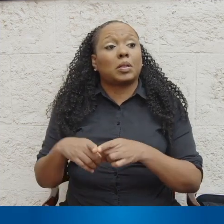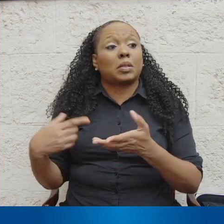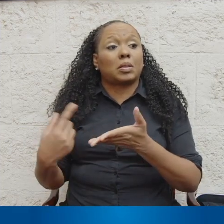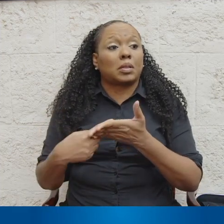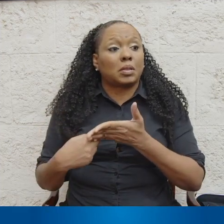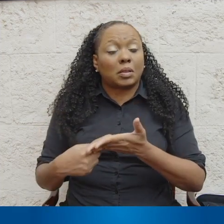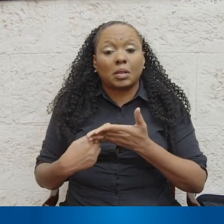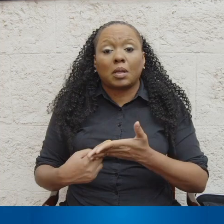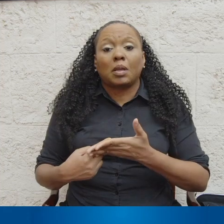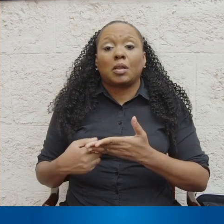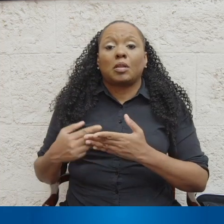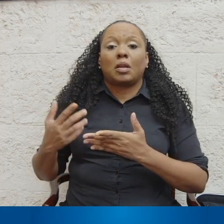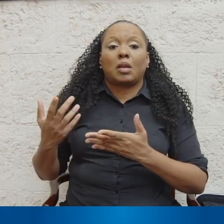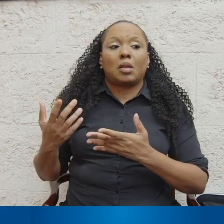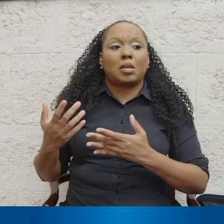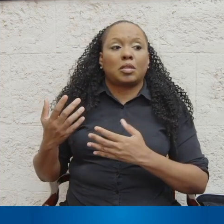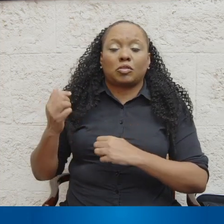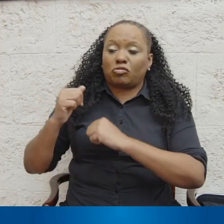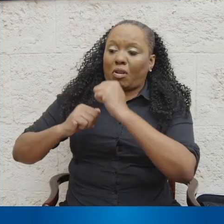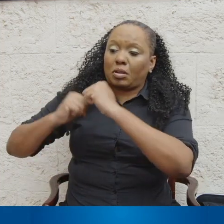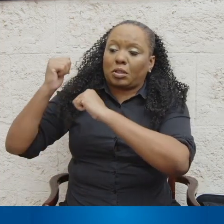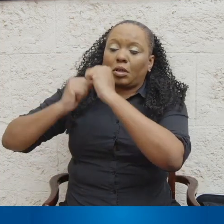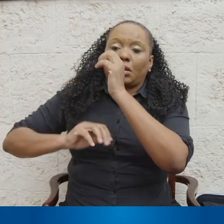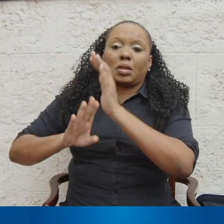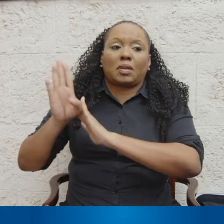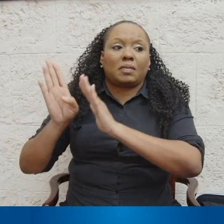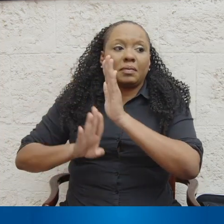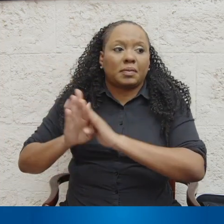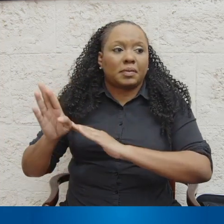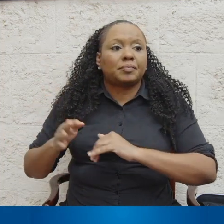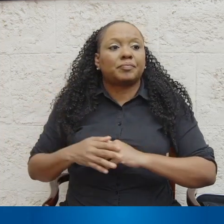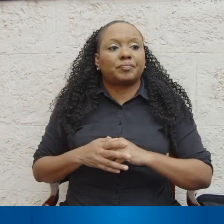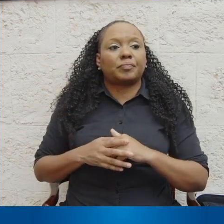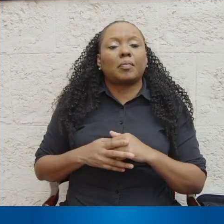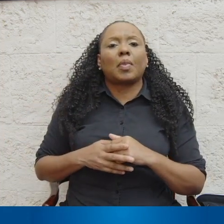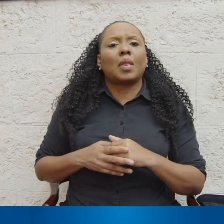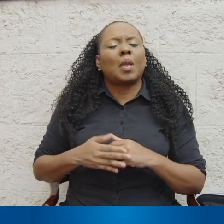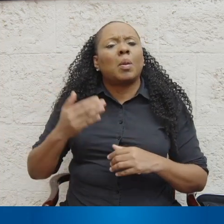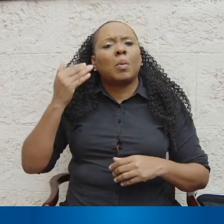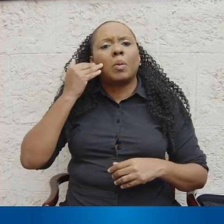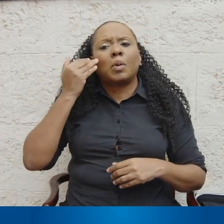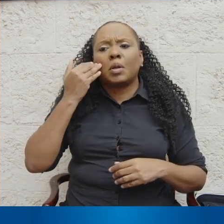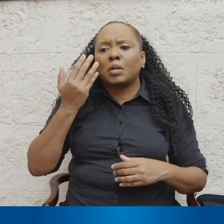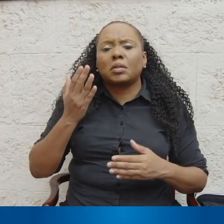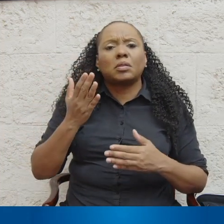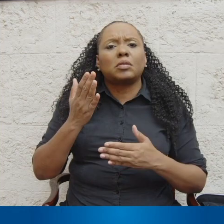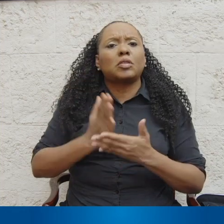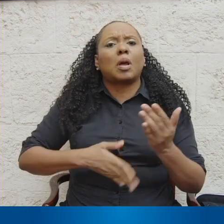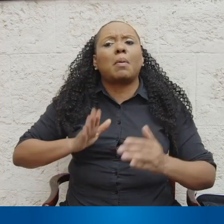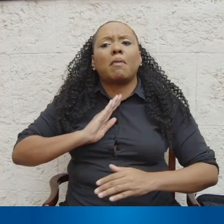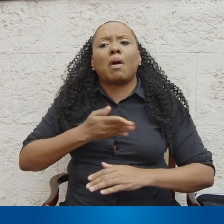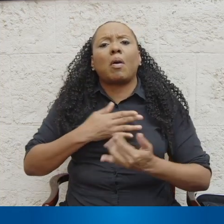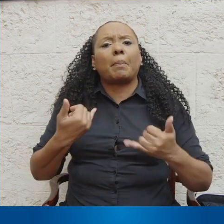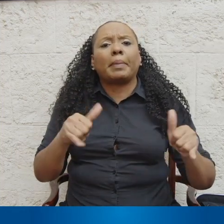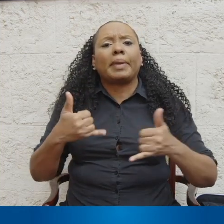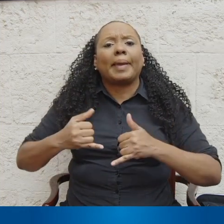embarked on a national lighting program to upgrade those playing fields where there are no lights and to change out some of those lights that